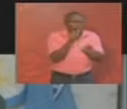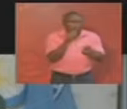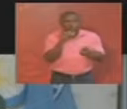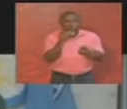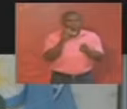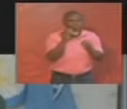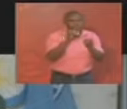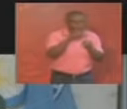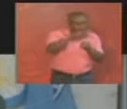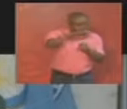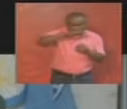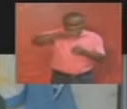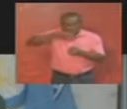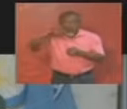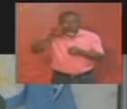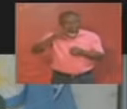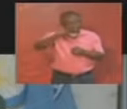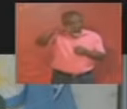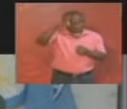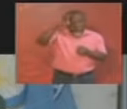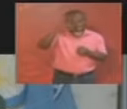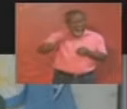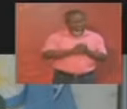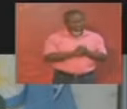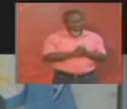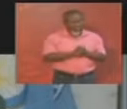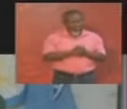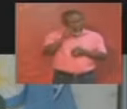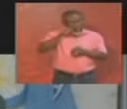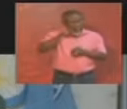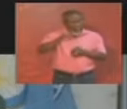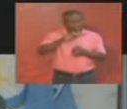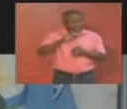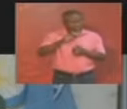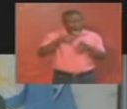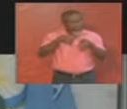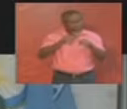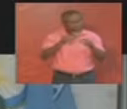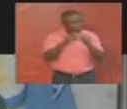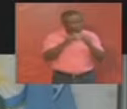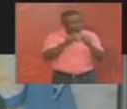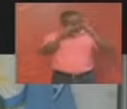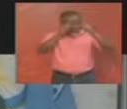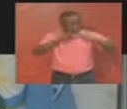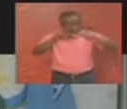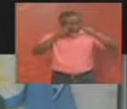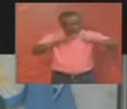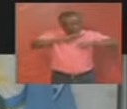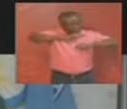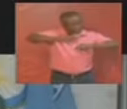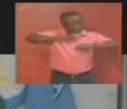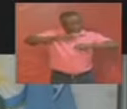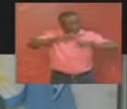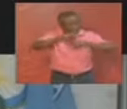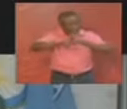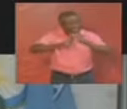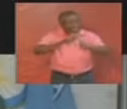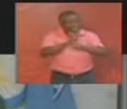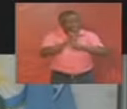we're working at. We've actually done additional testing in these cases to go on to antibody testing to see if